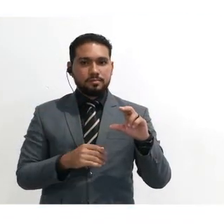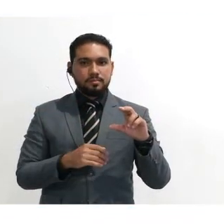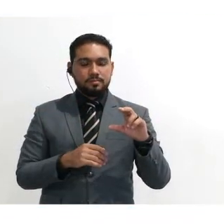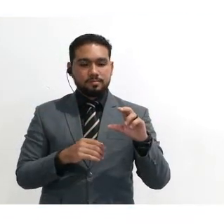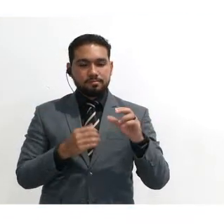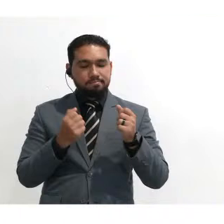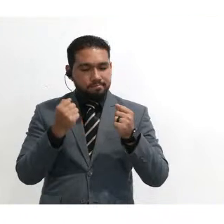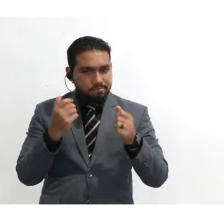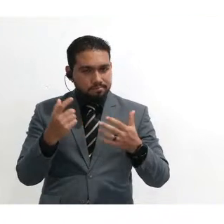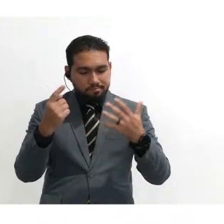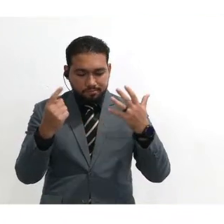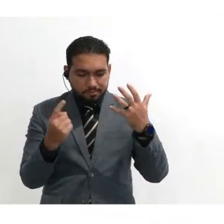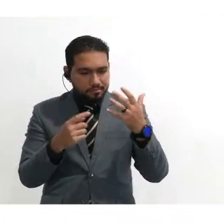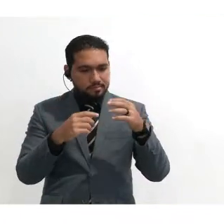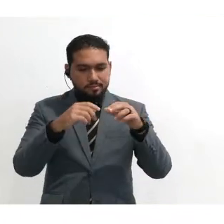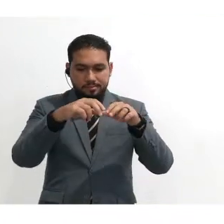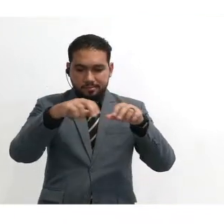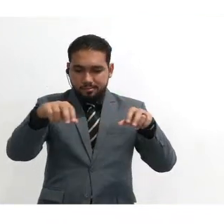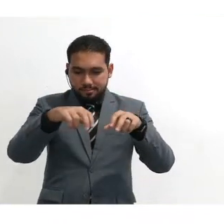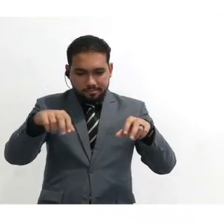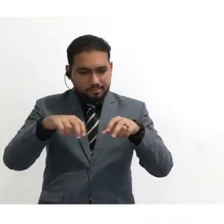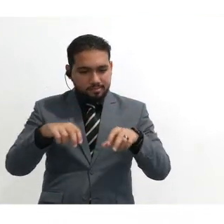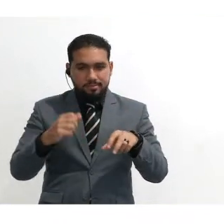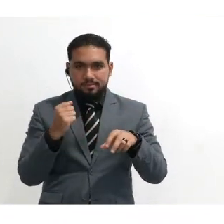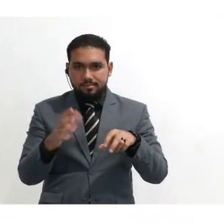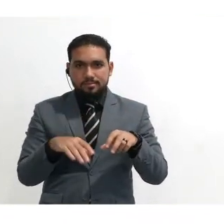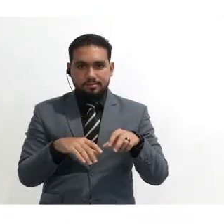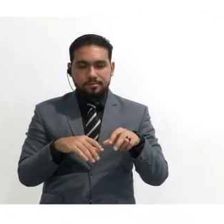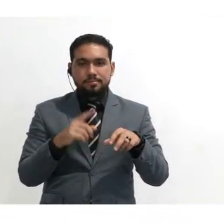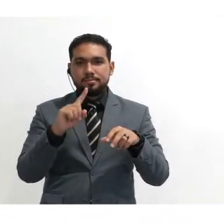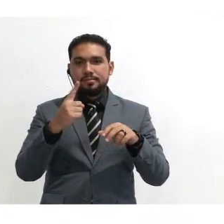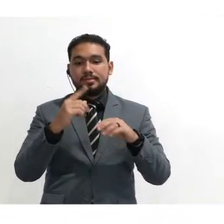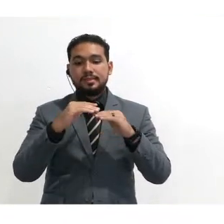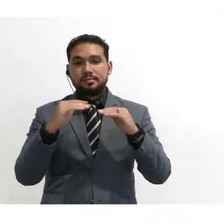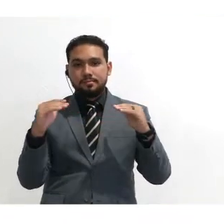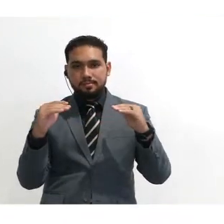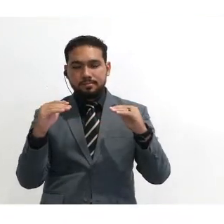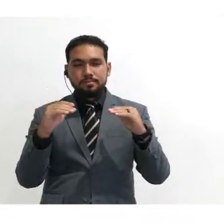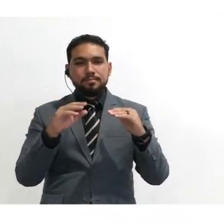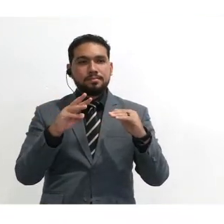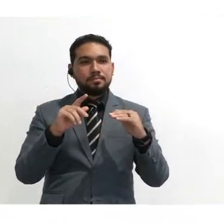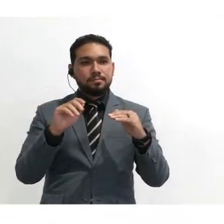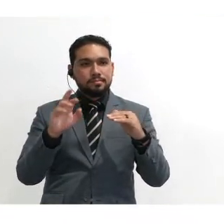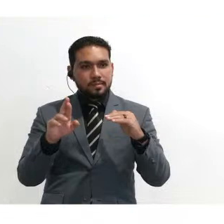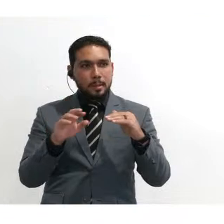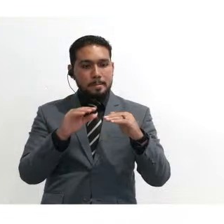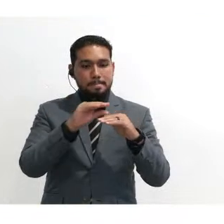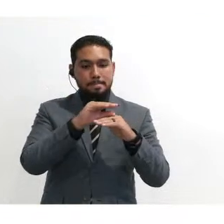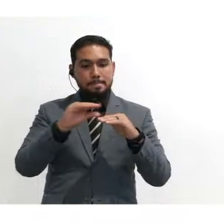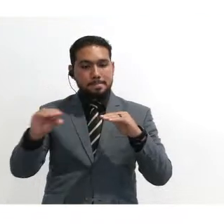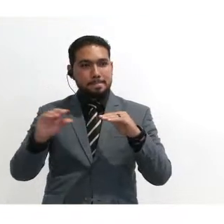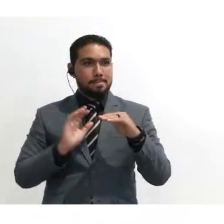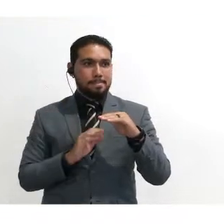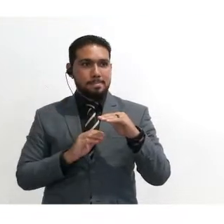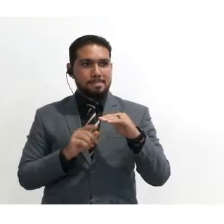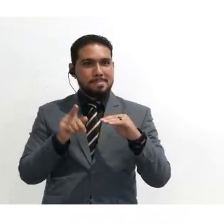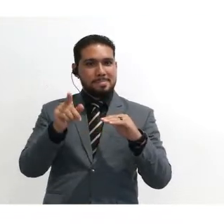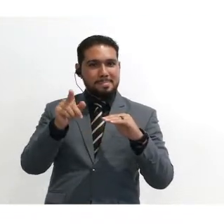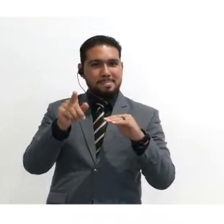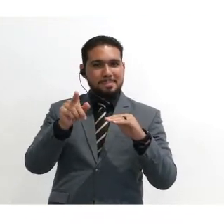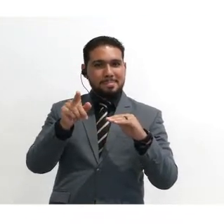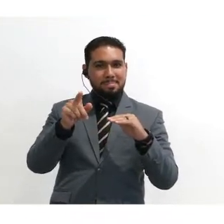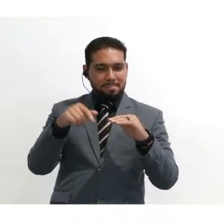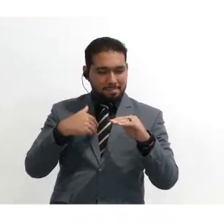wafer-level package. But in the lower left, what you're seeing is the RDL traces built up on top of the